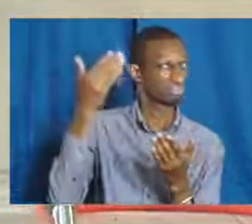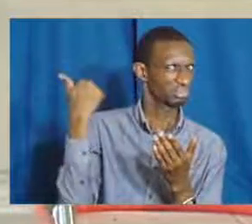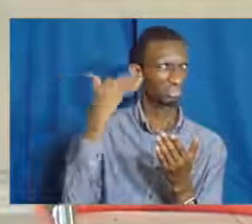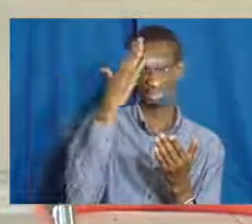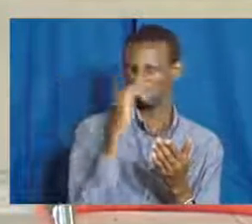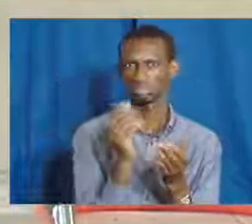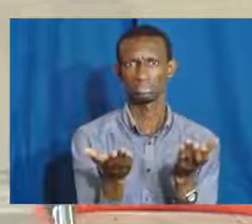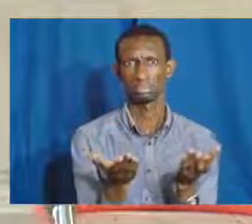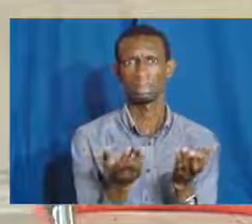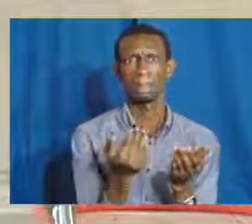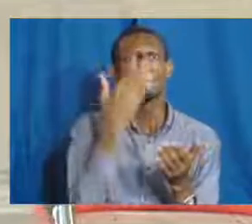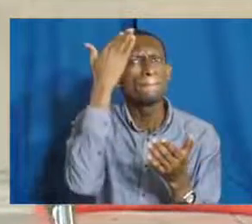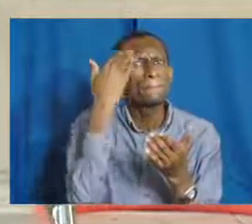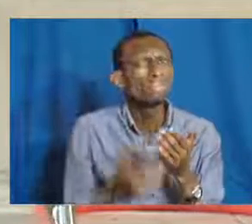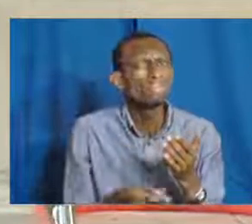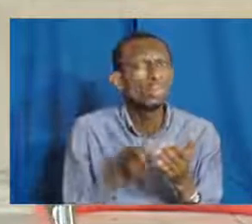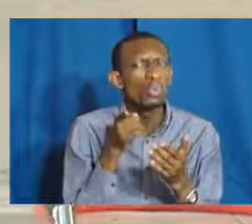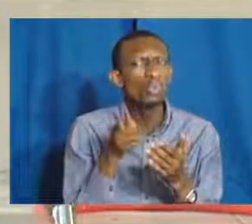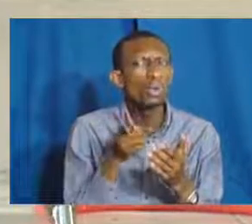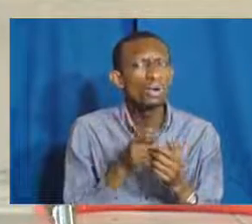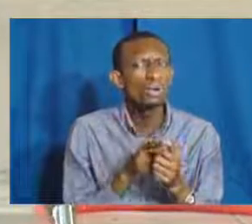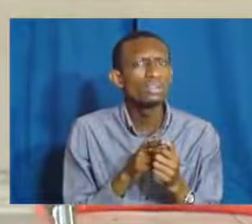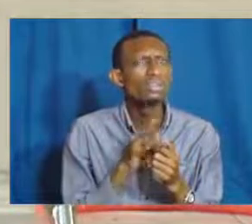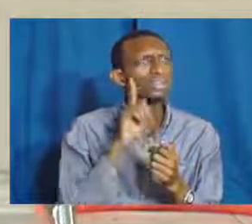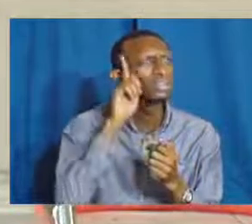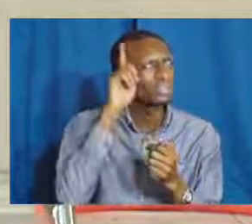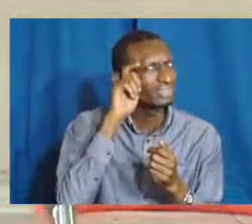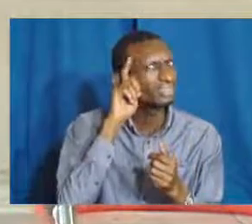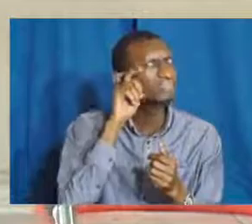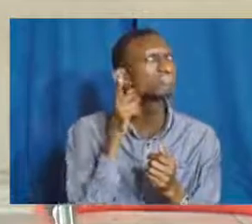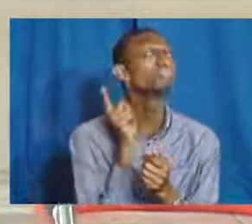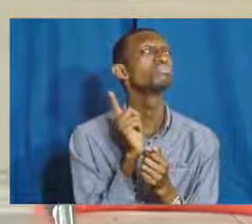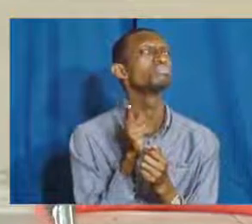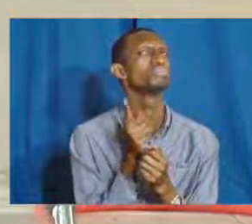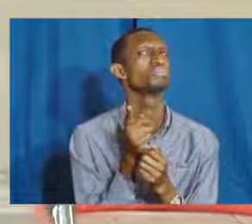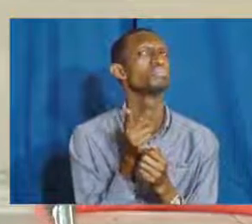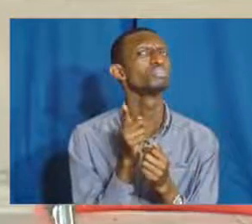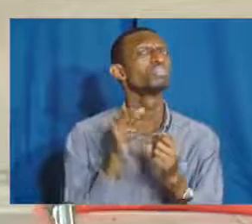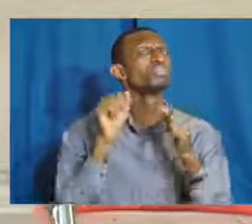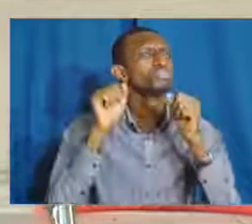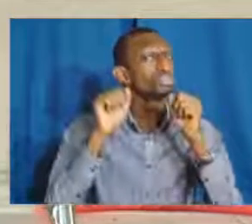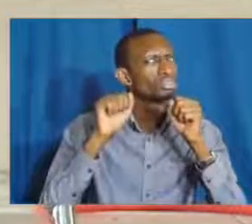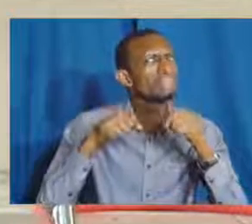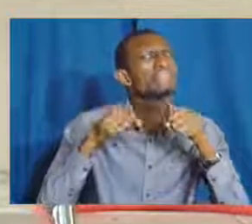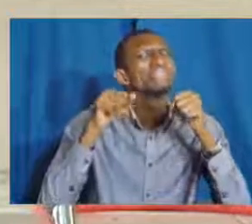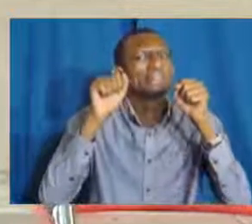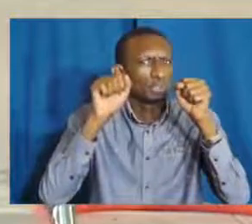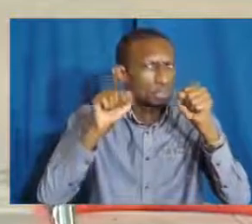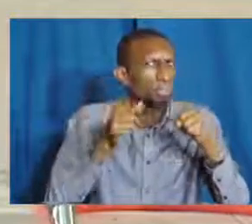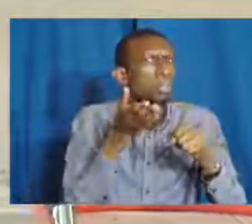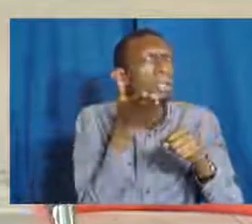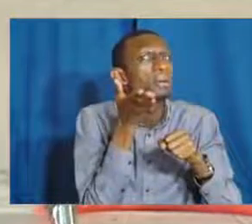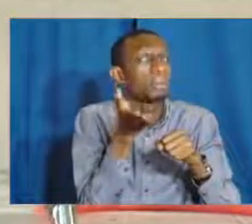But what made him genius about this, he predicted the names of these, they predicted